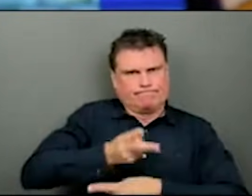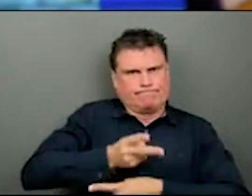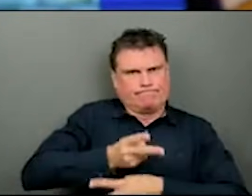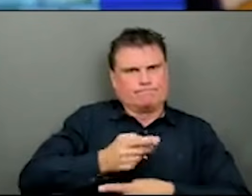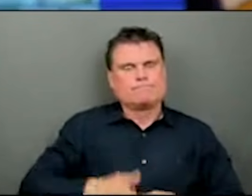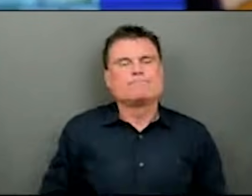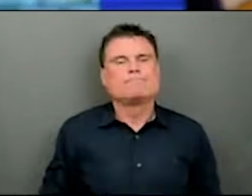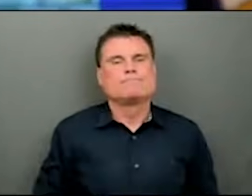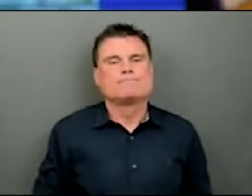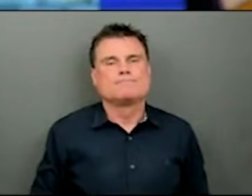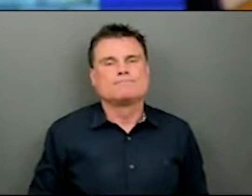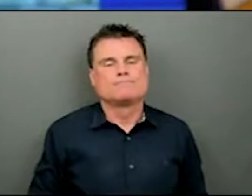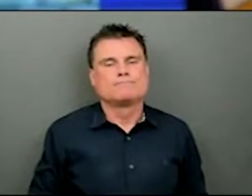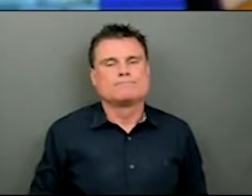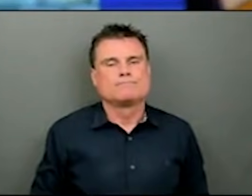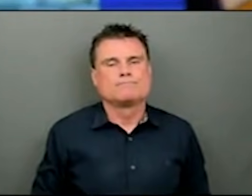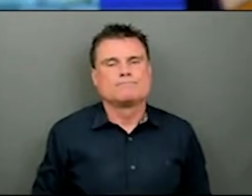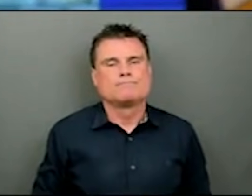News.